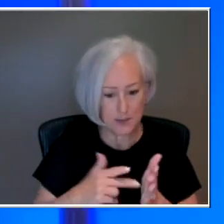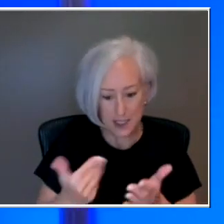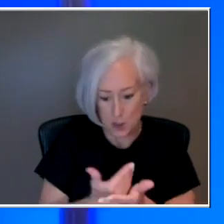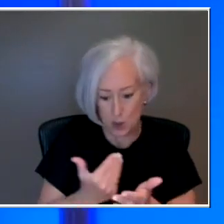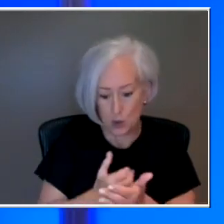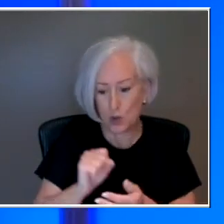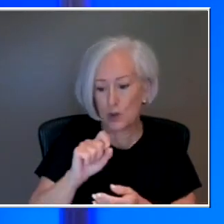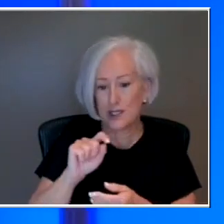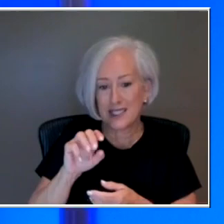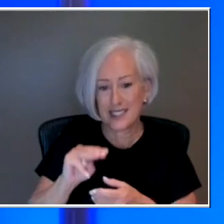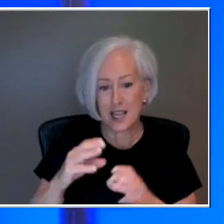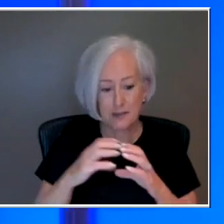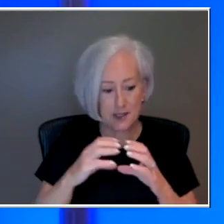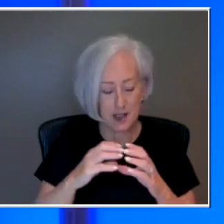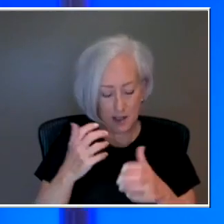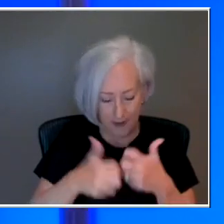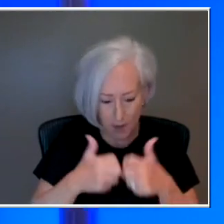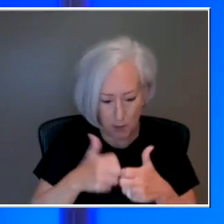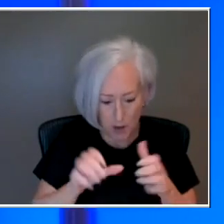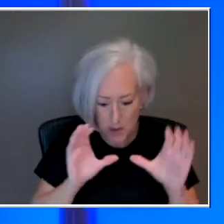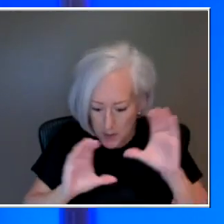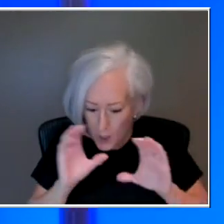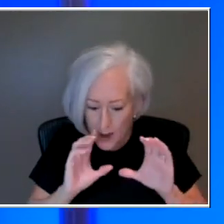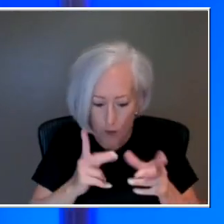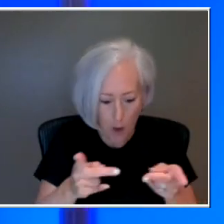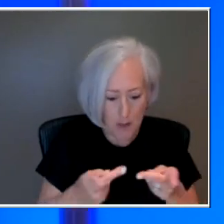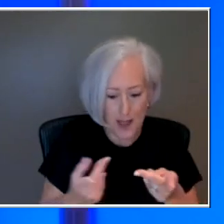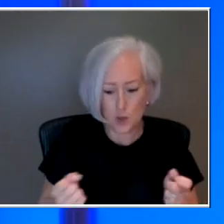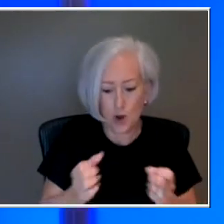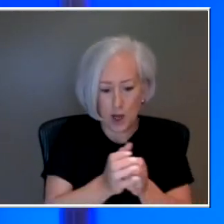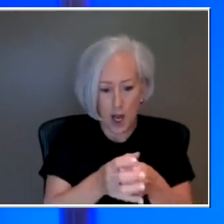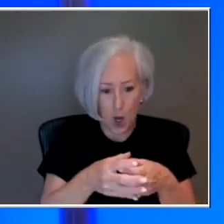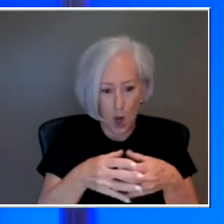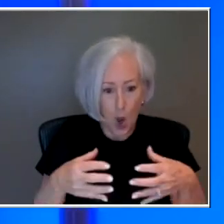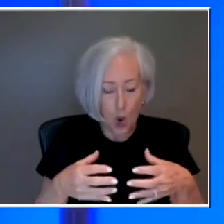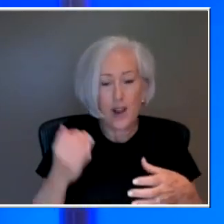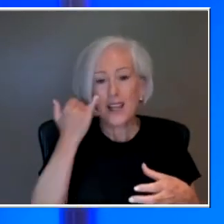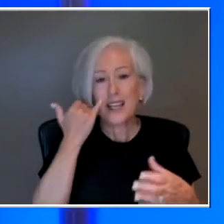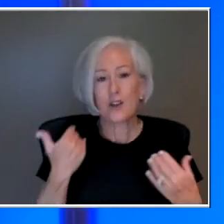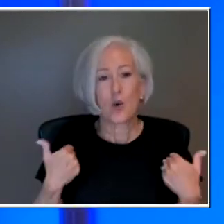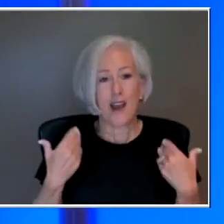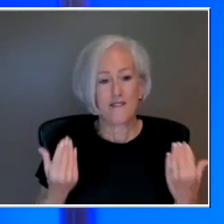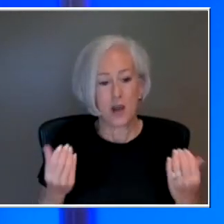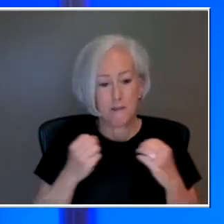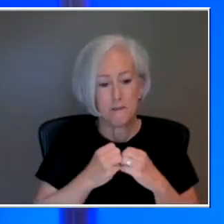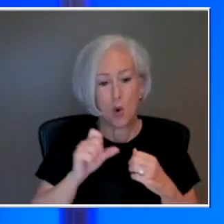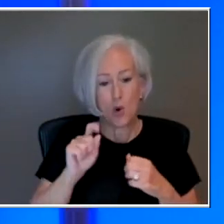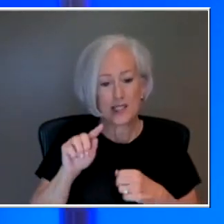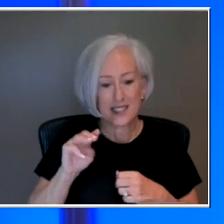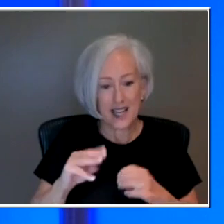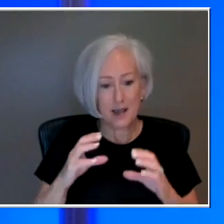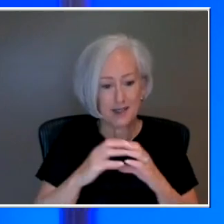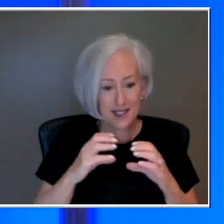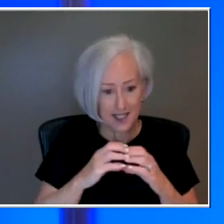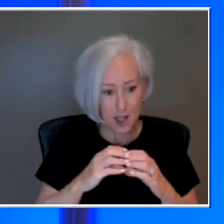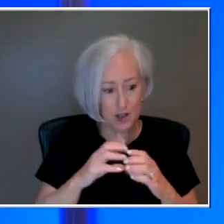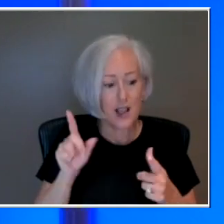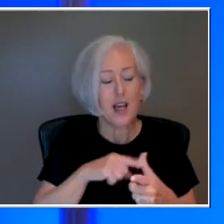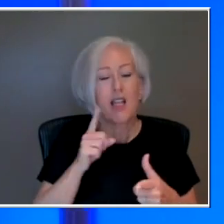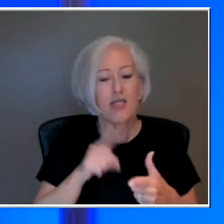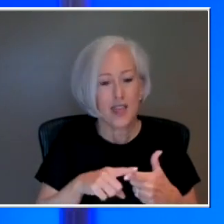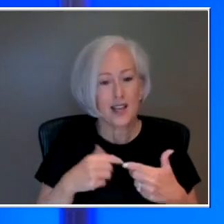if you have a greater number of stem cells, then that helps the donor cells actually take